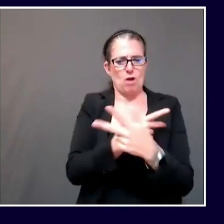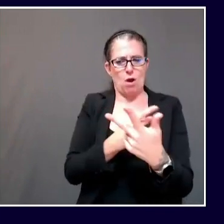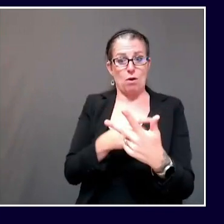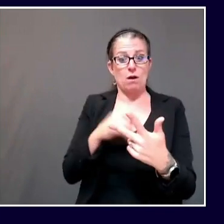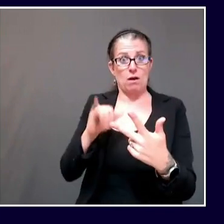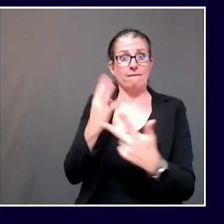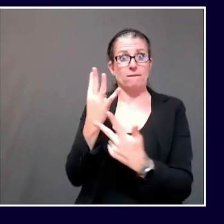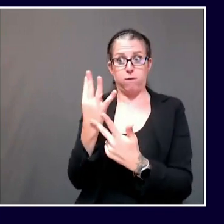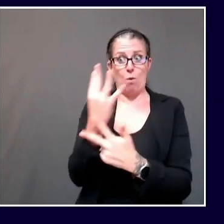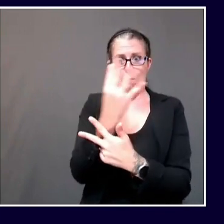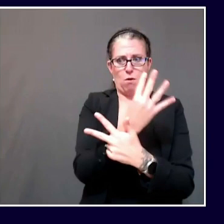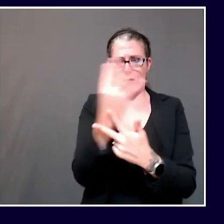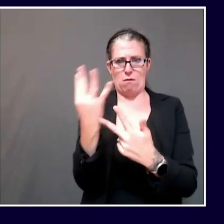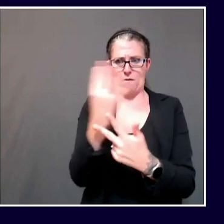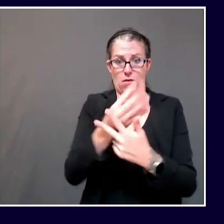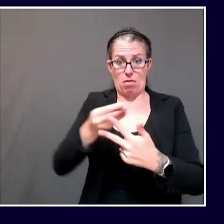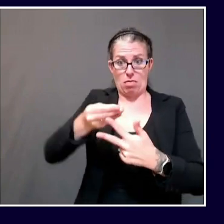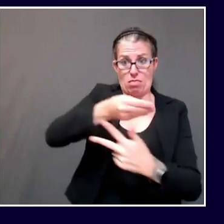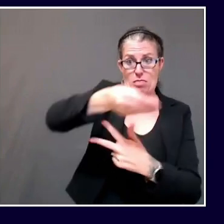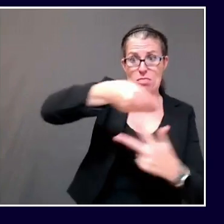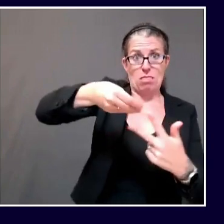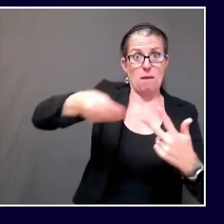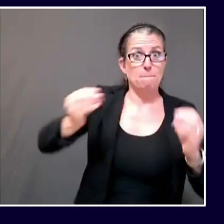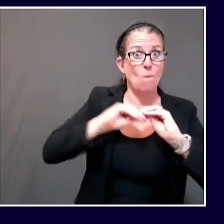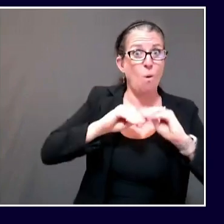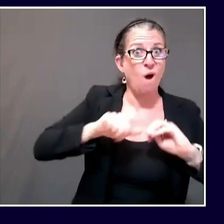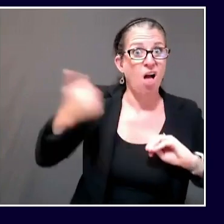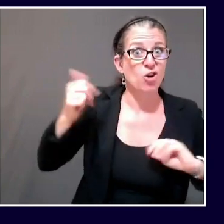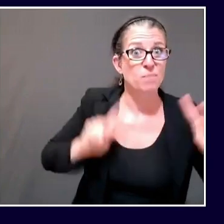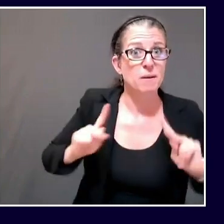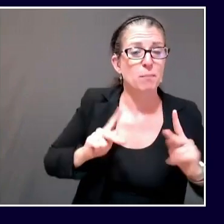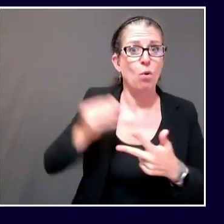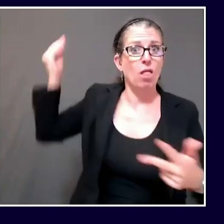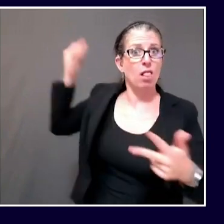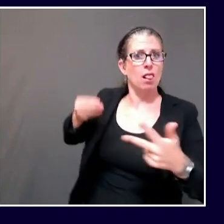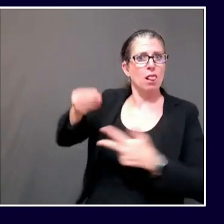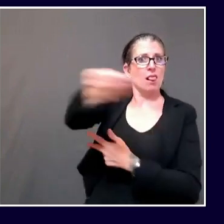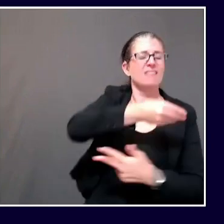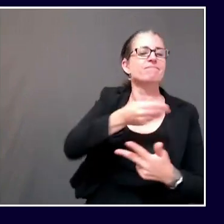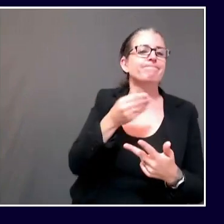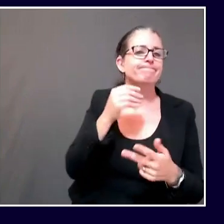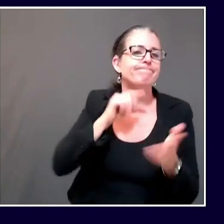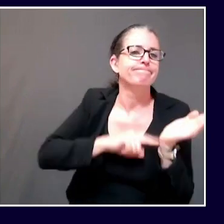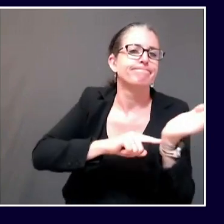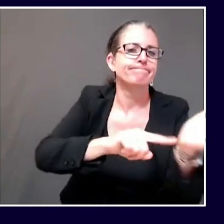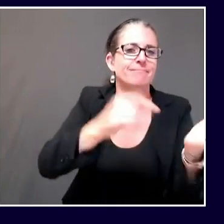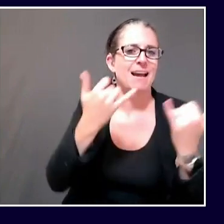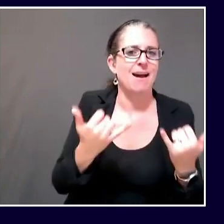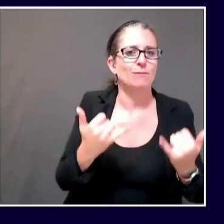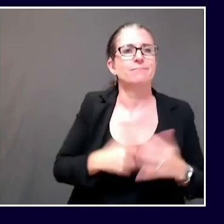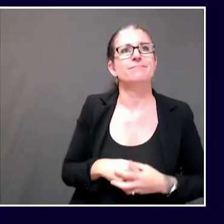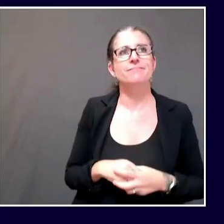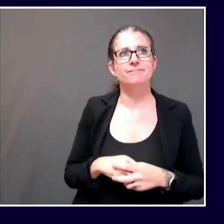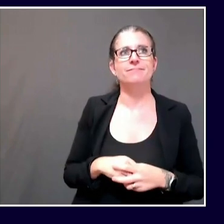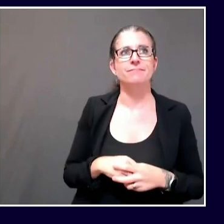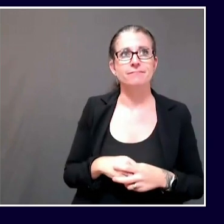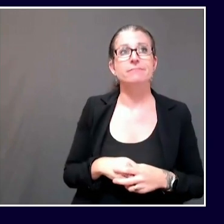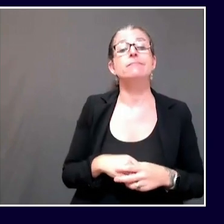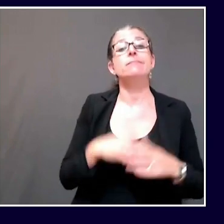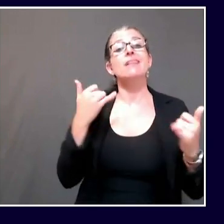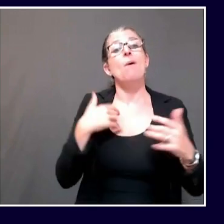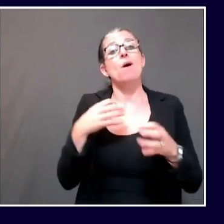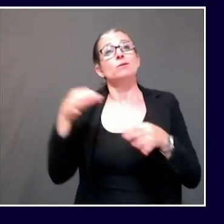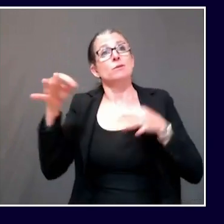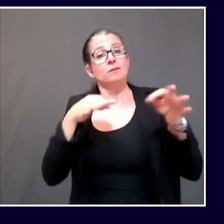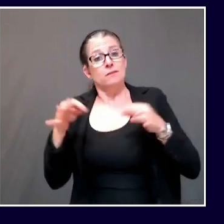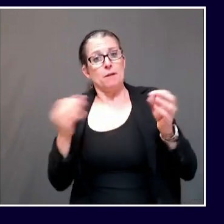Finally, or next rather, an update on some of our testing efforts, which is going to be a theme for the day. Let's start with some of our